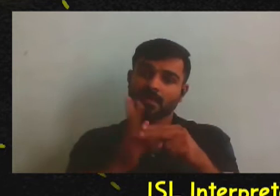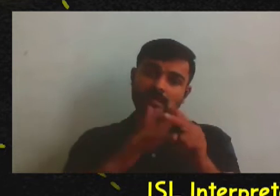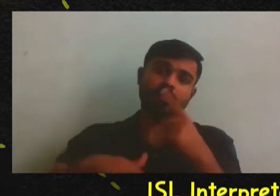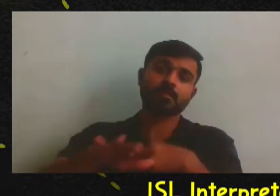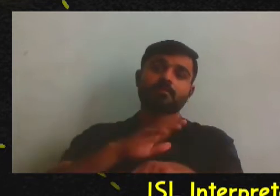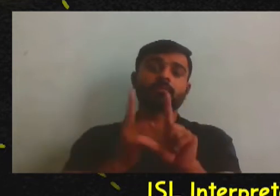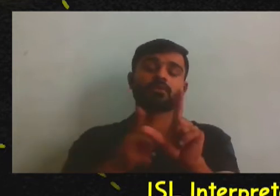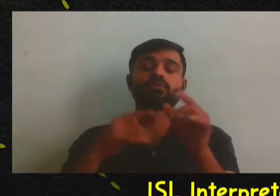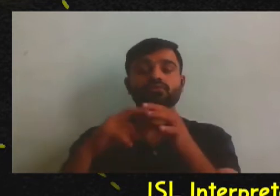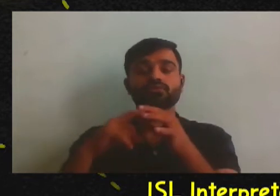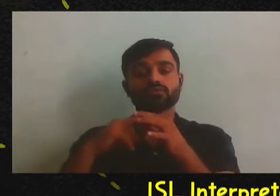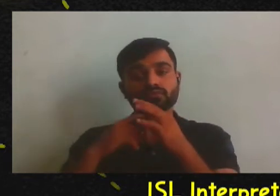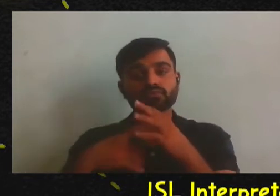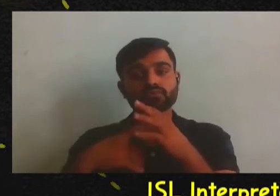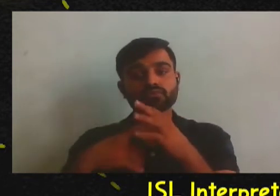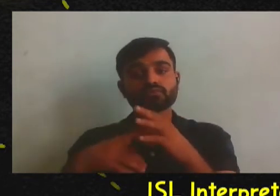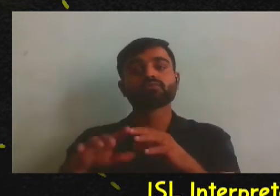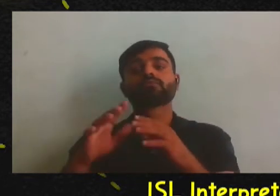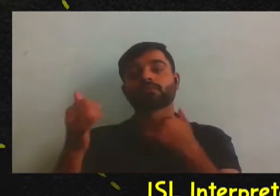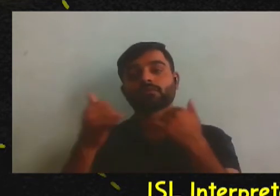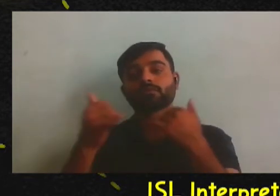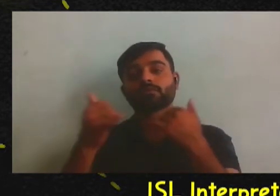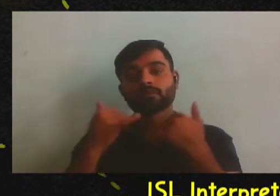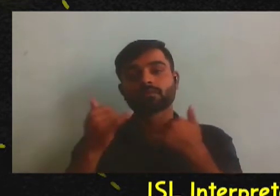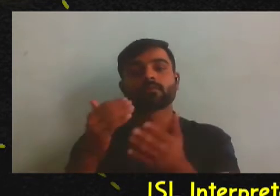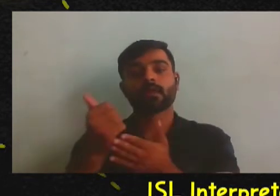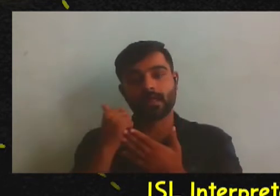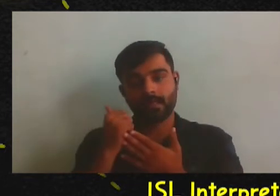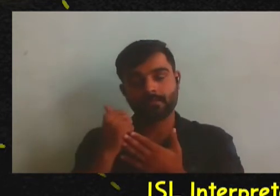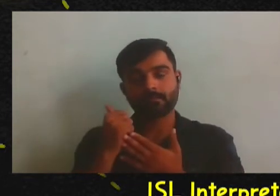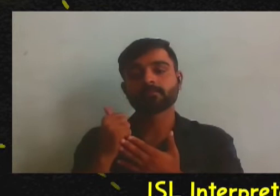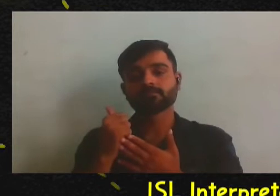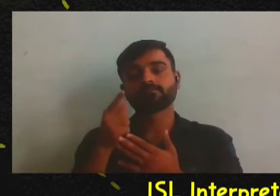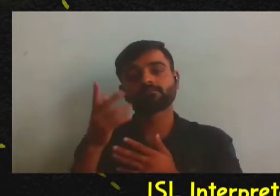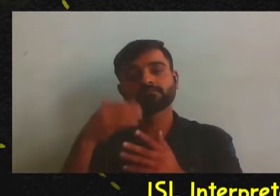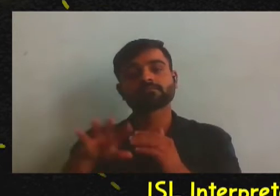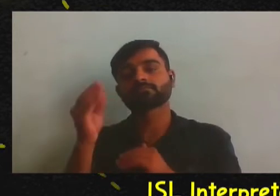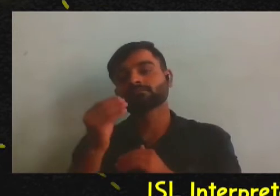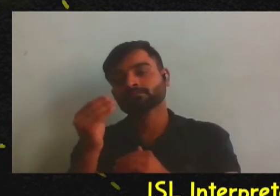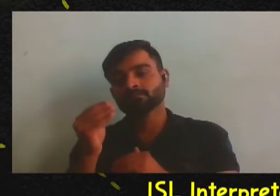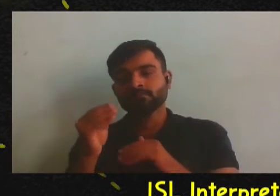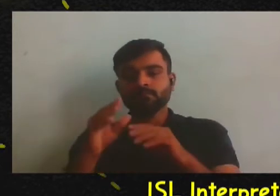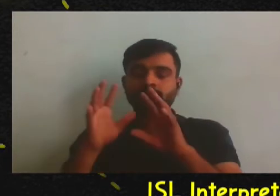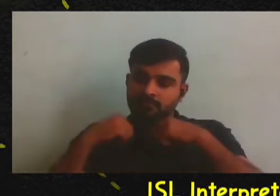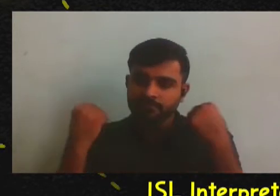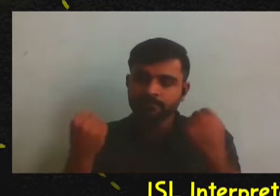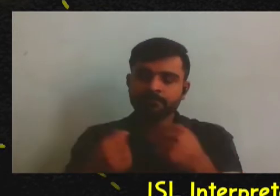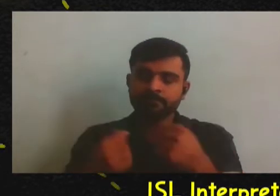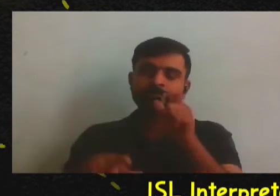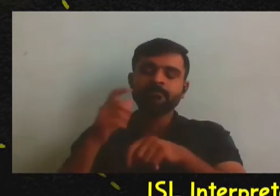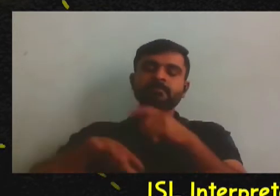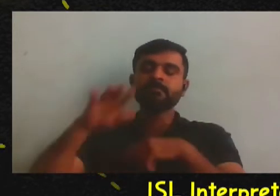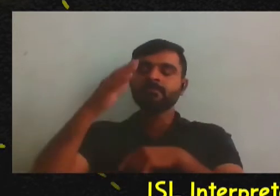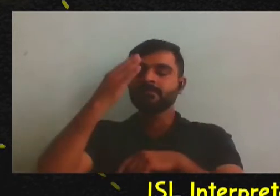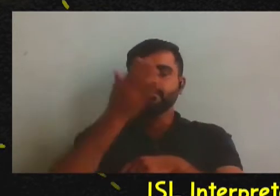those questions or those calls for help, it is something that one struggles with and yet knows you don't have an